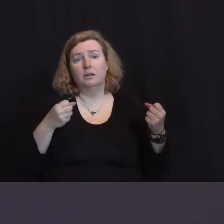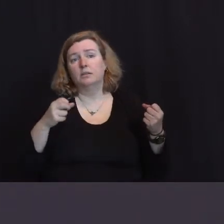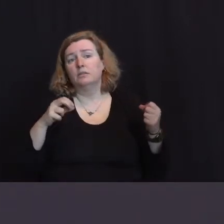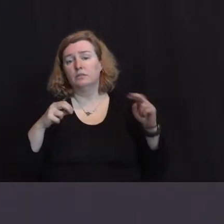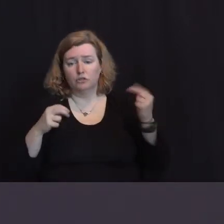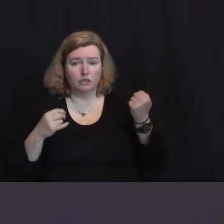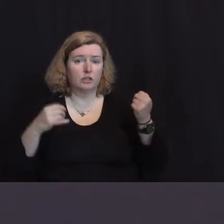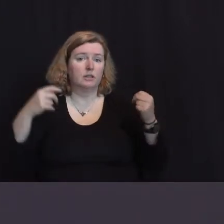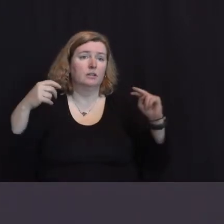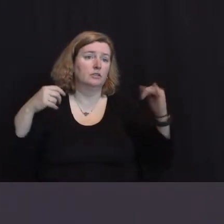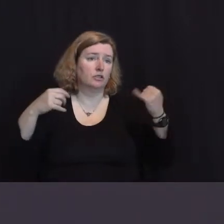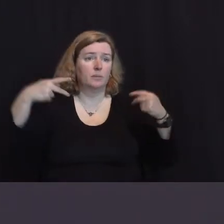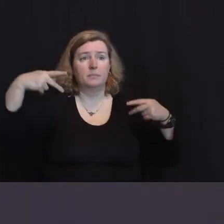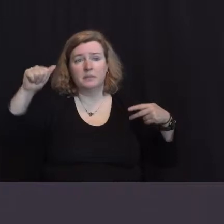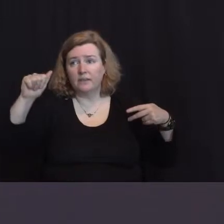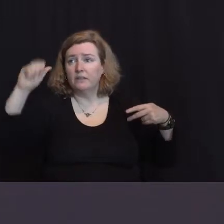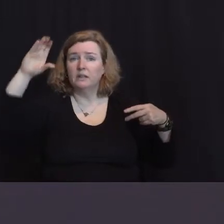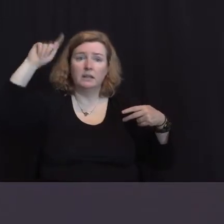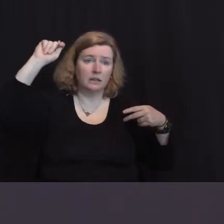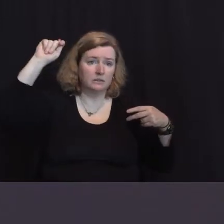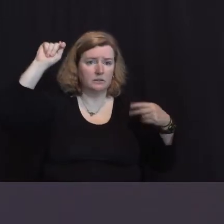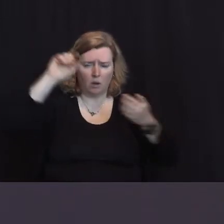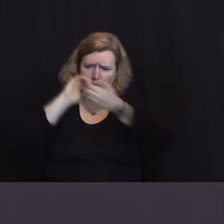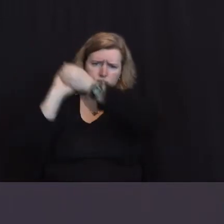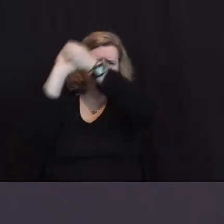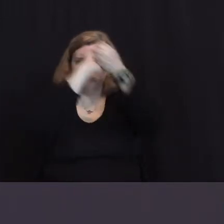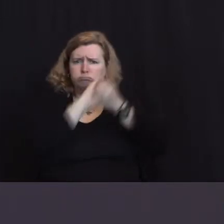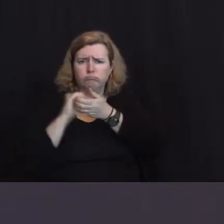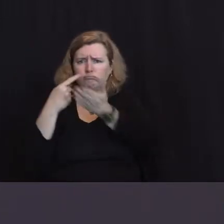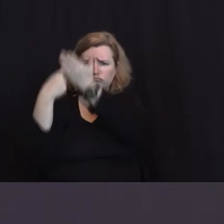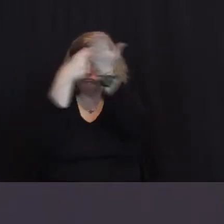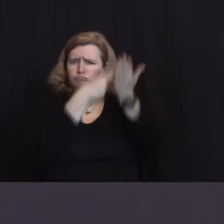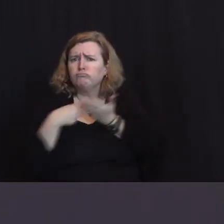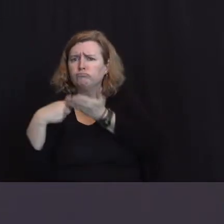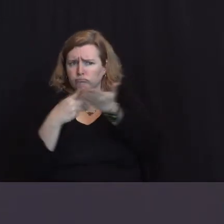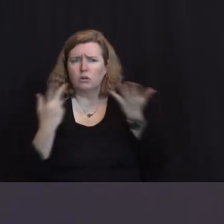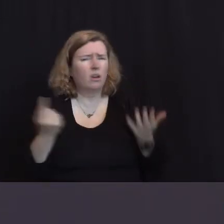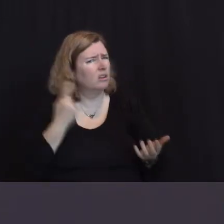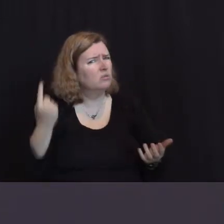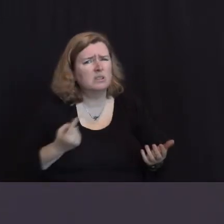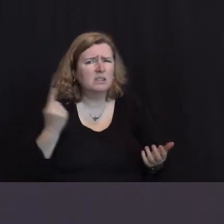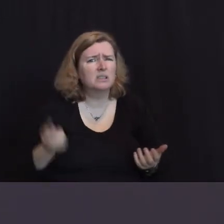not just going to say daily, but they speak a lot with our neighboring counterparts.